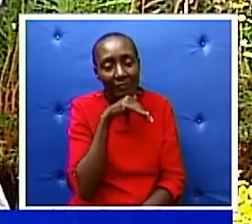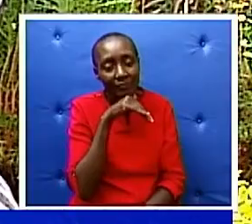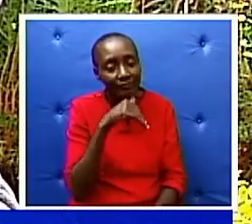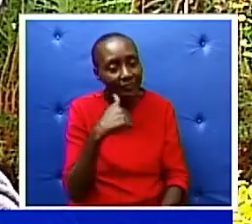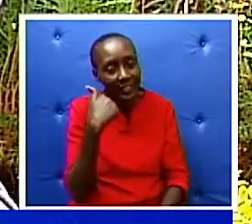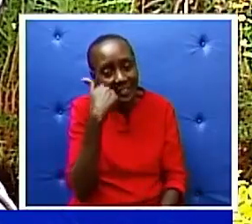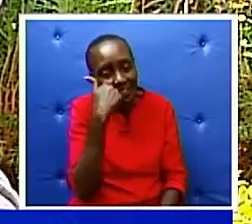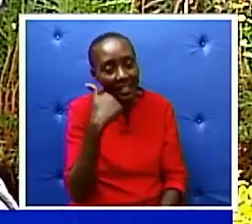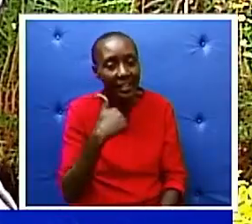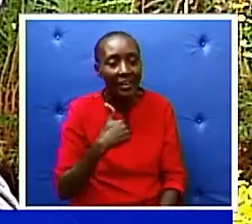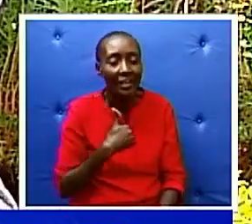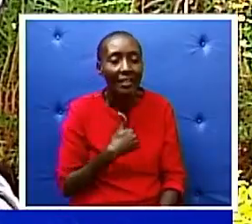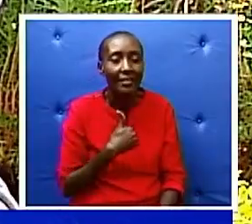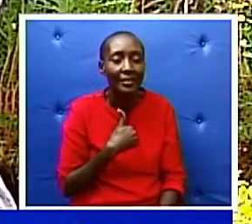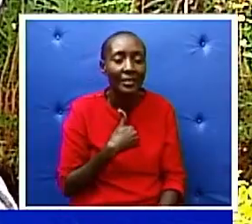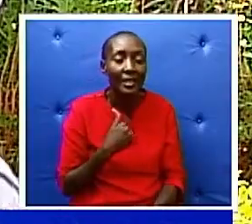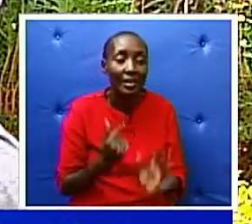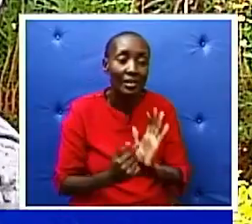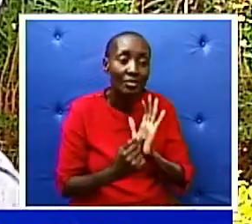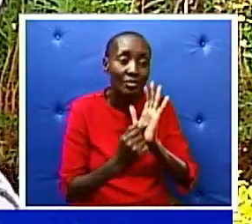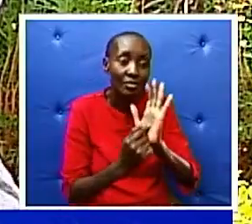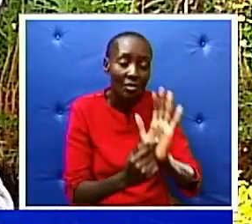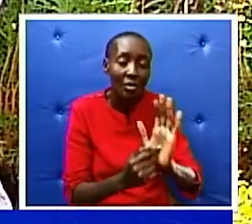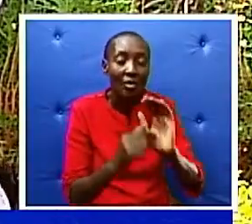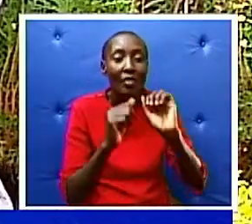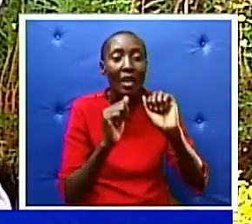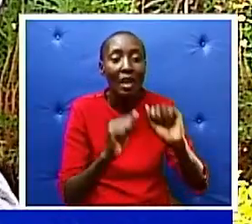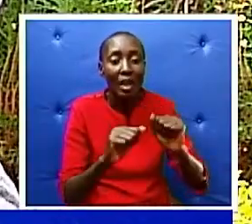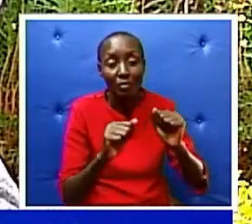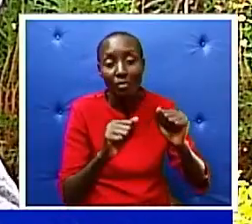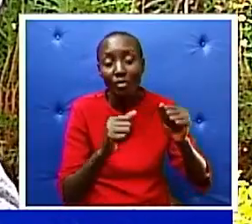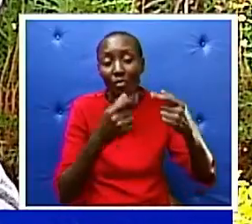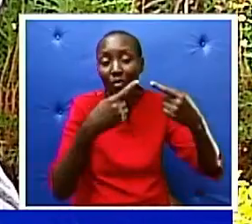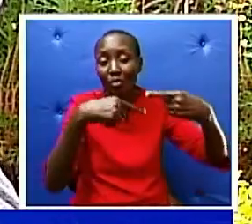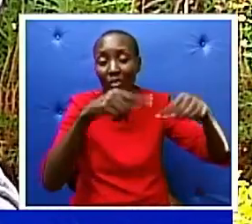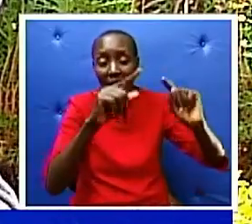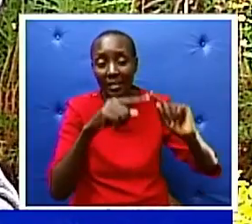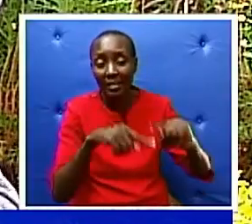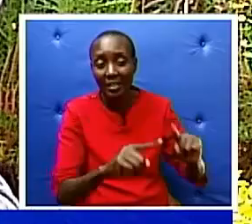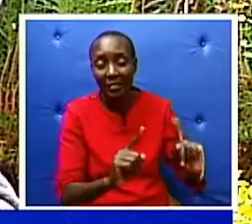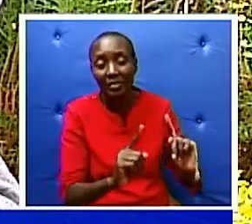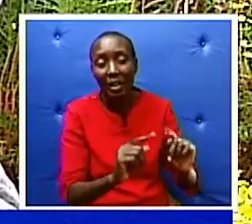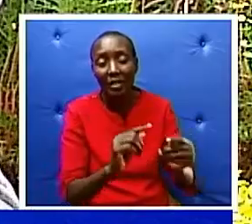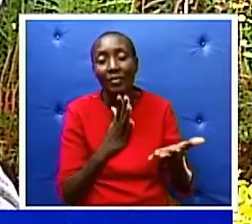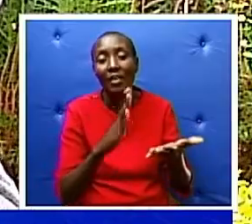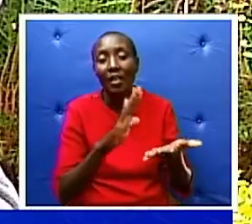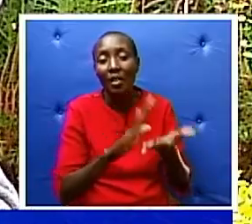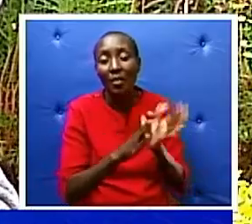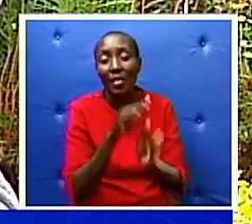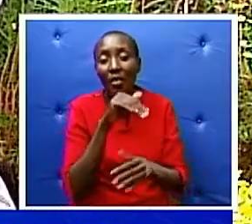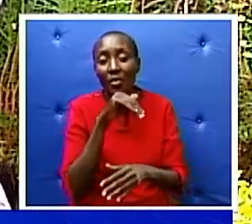recovering. To show that they can actually do it by themselves. They need to break out